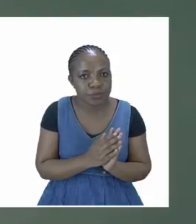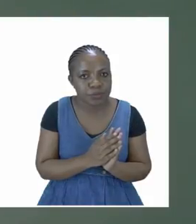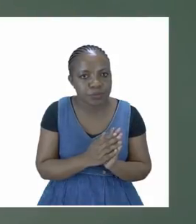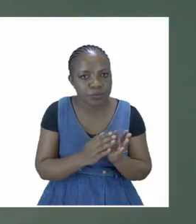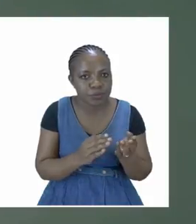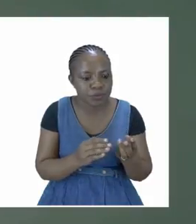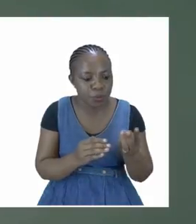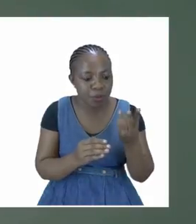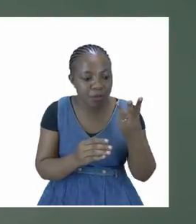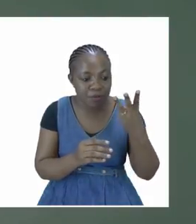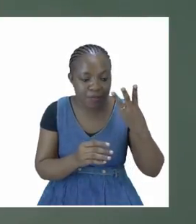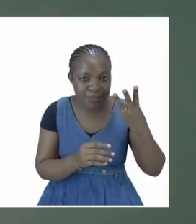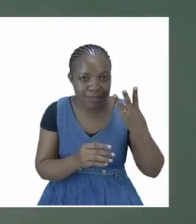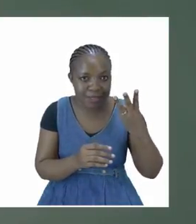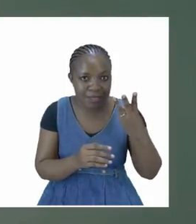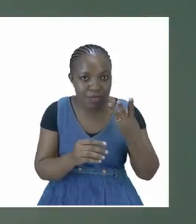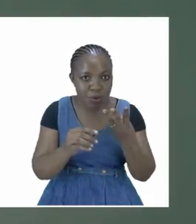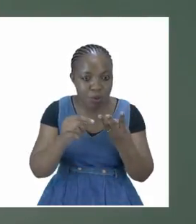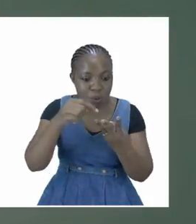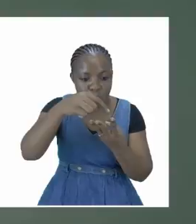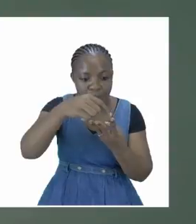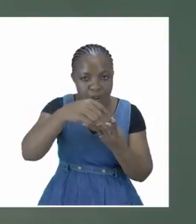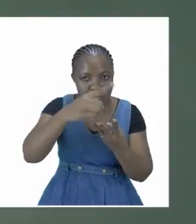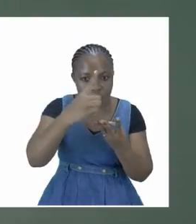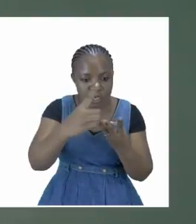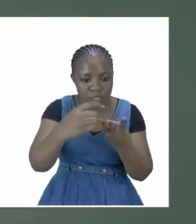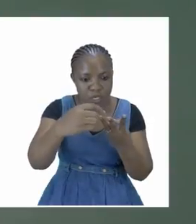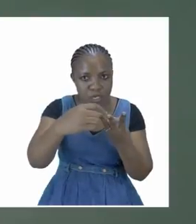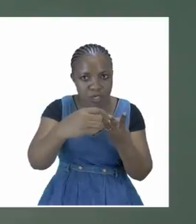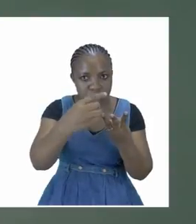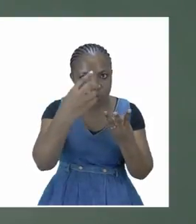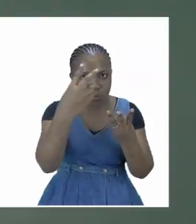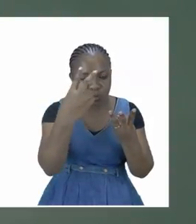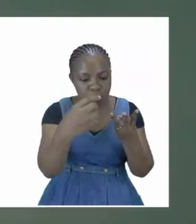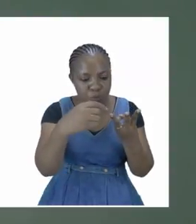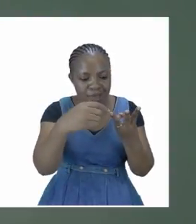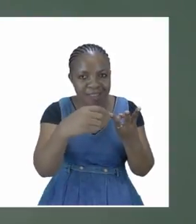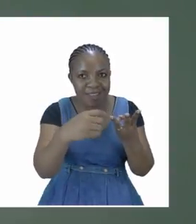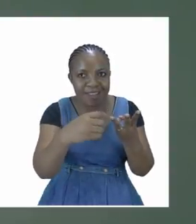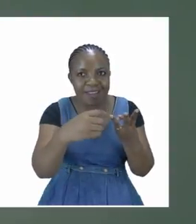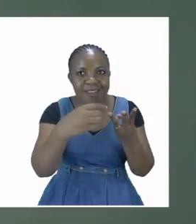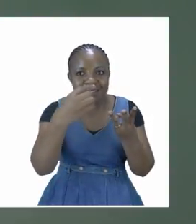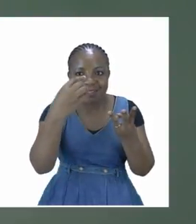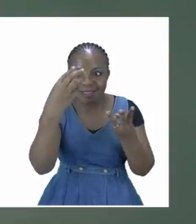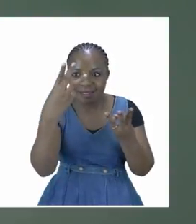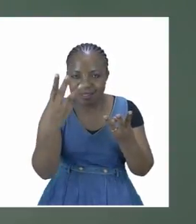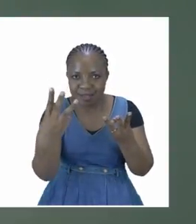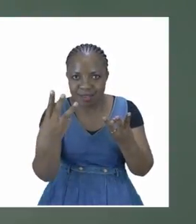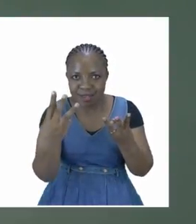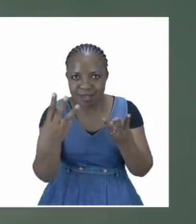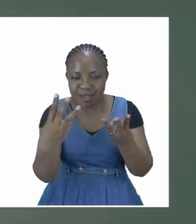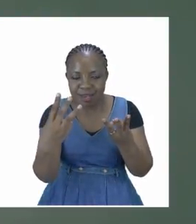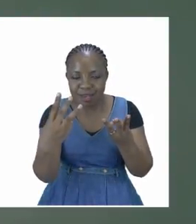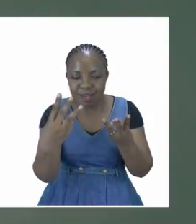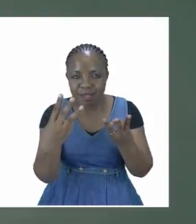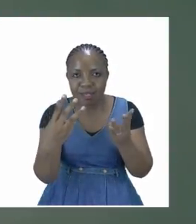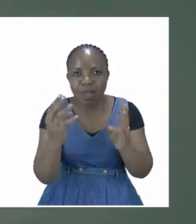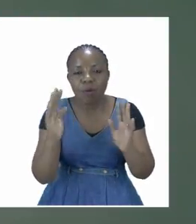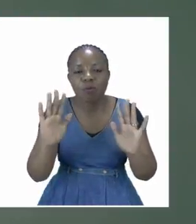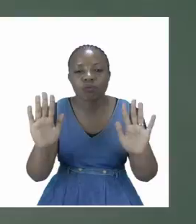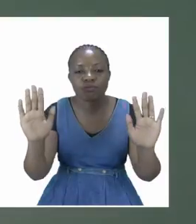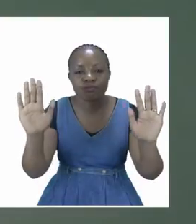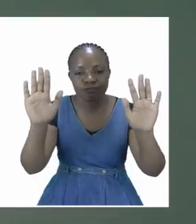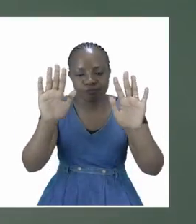we have 1, 2, 3. So we are going to color